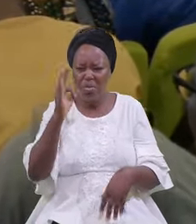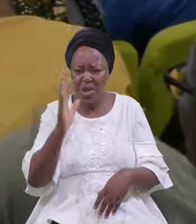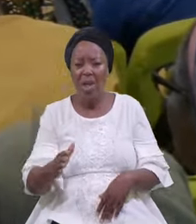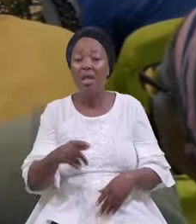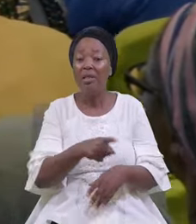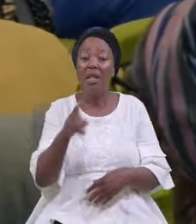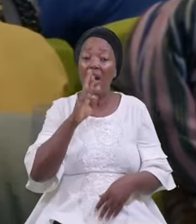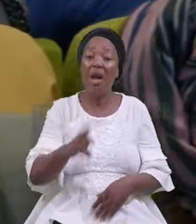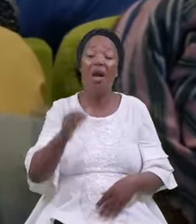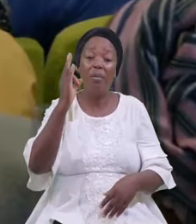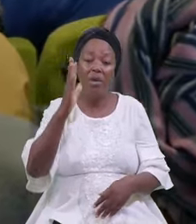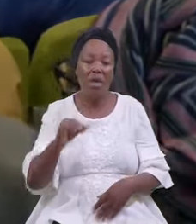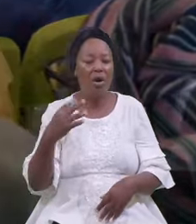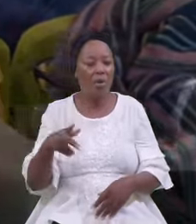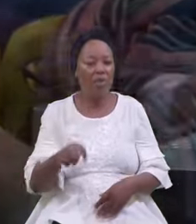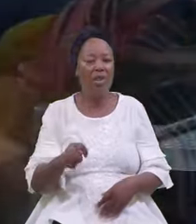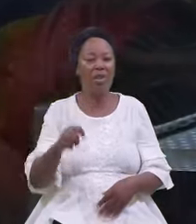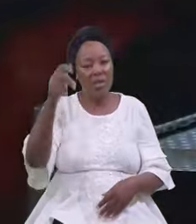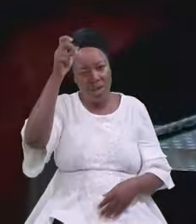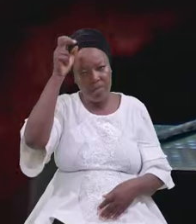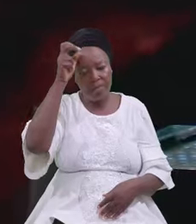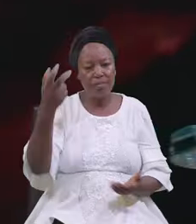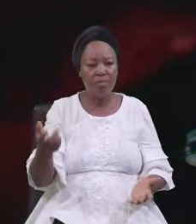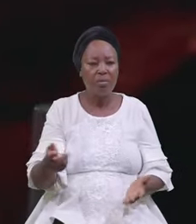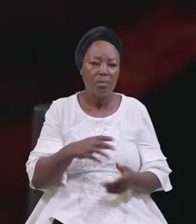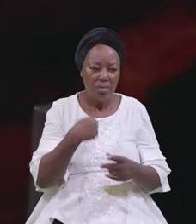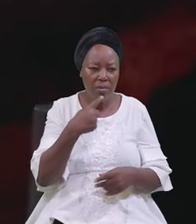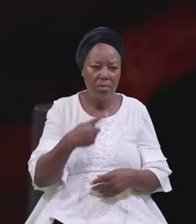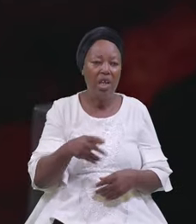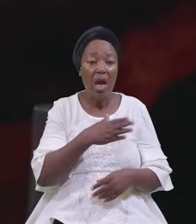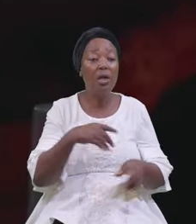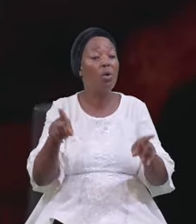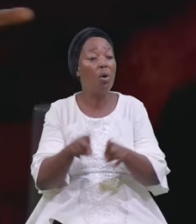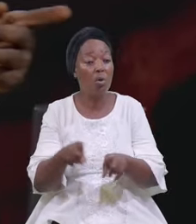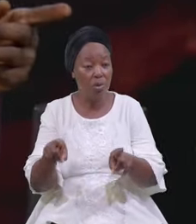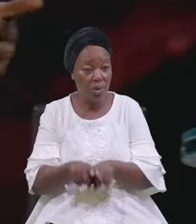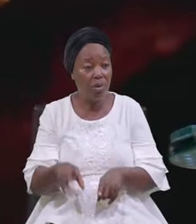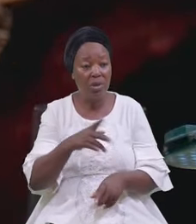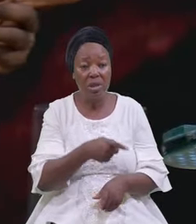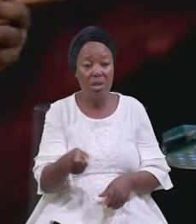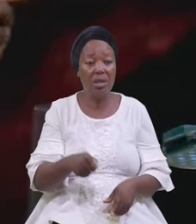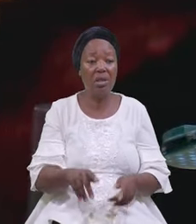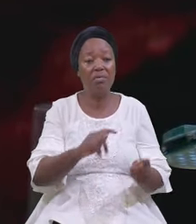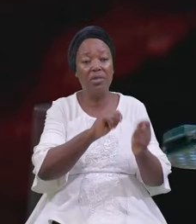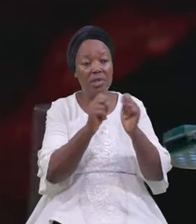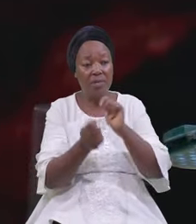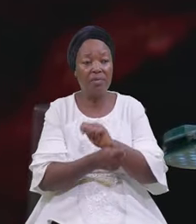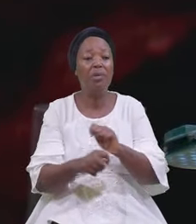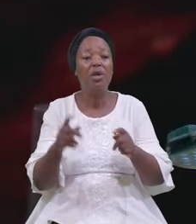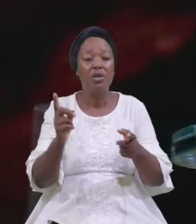the ministers of Satan. It says, and also be transformed to the ministers